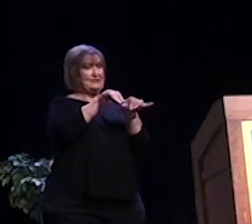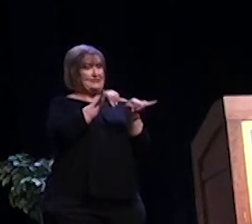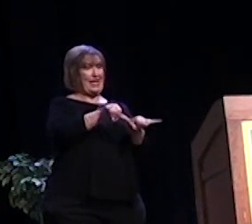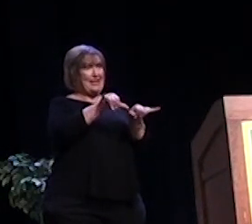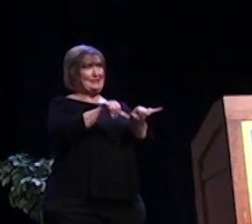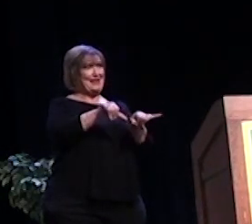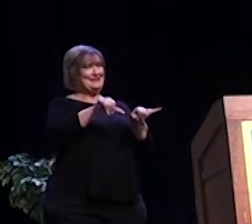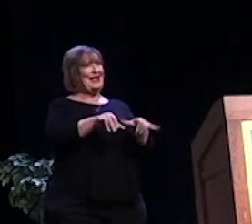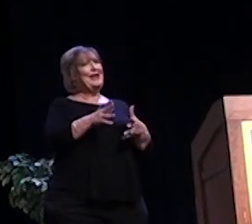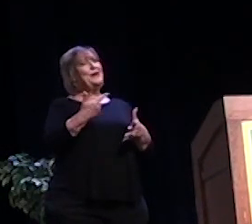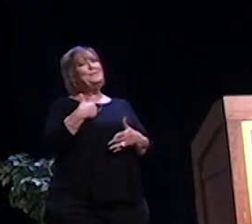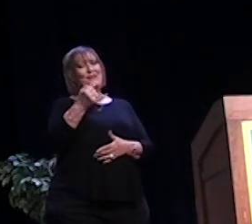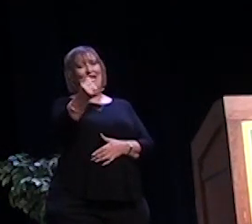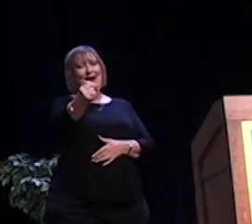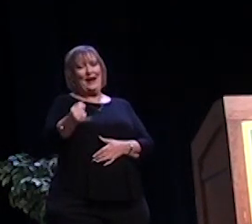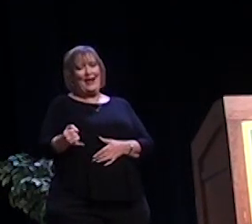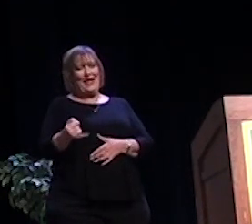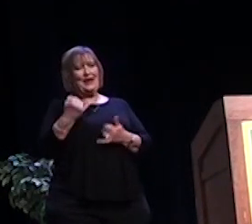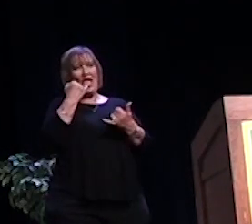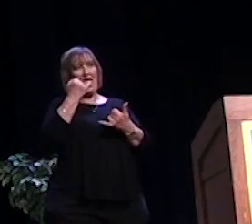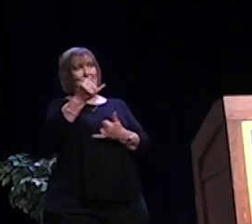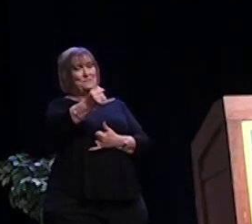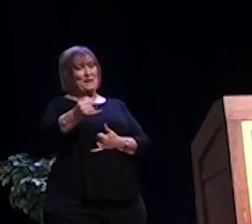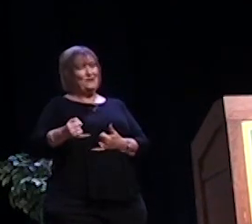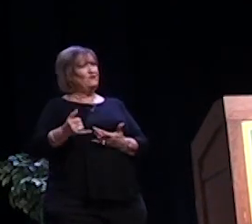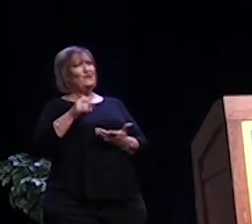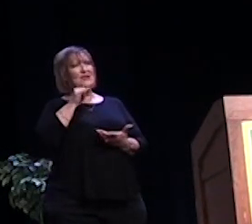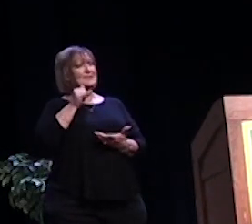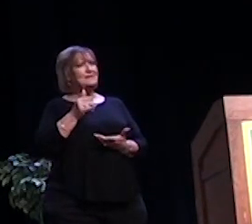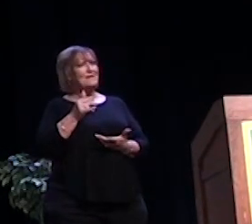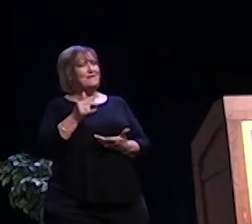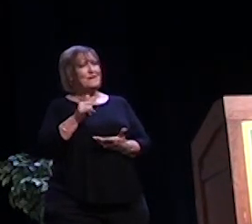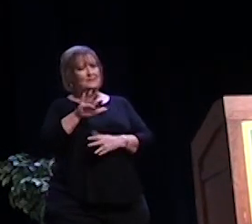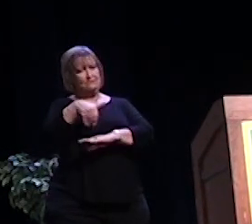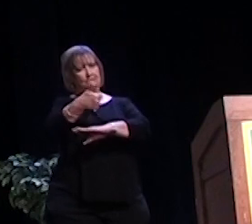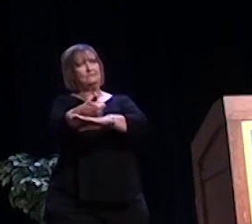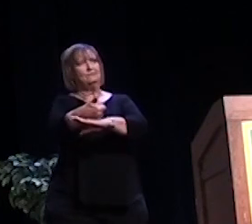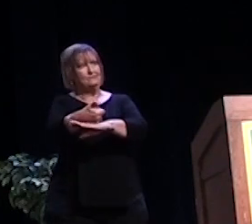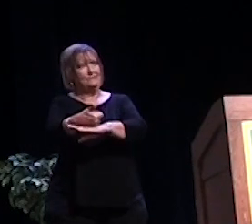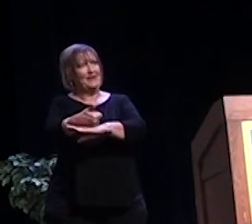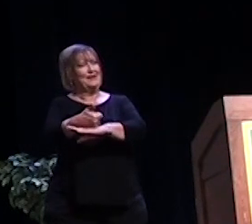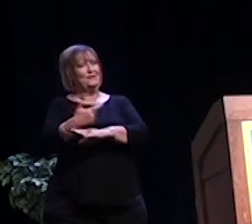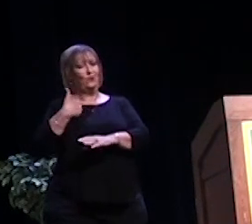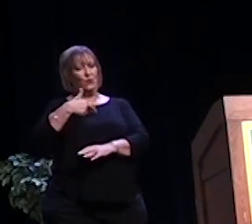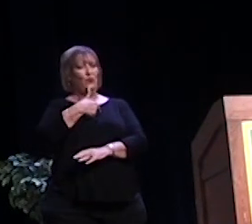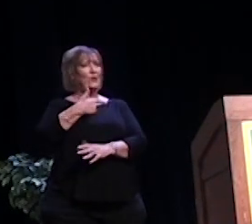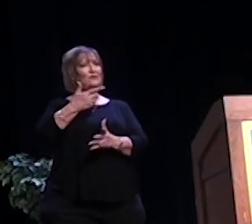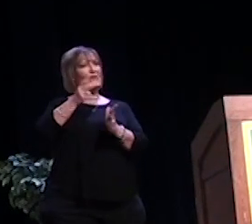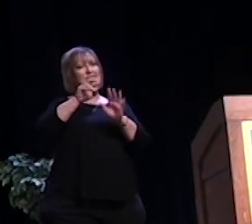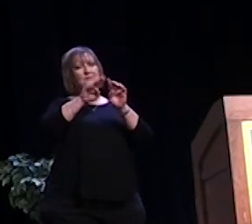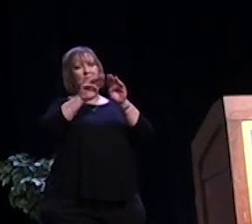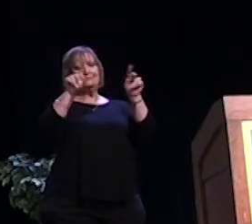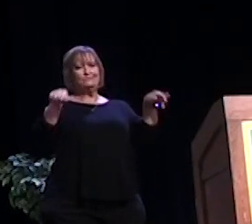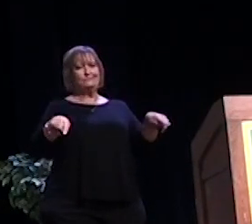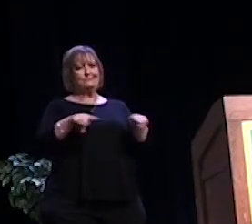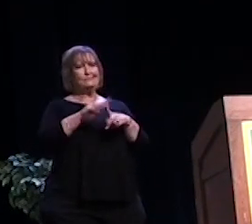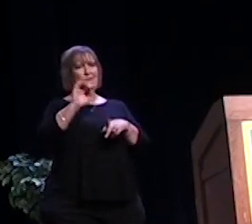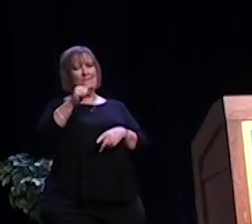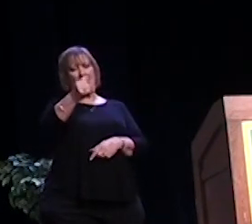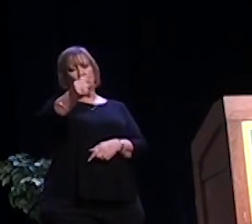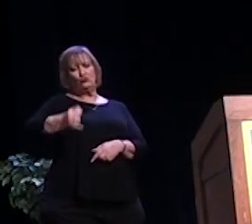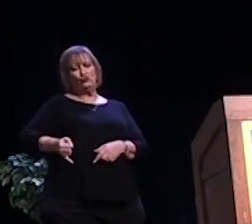imaginary lines that people cross every day. So we are trying to coordinate as closely as we can with Bexar County to ensure that we do have that systematic,